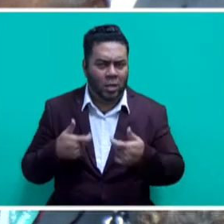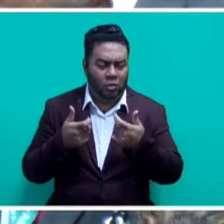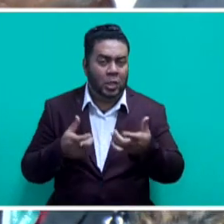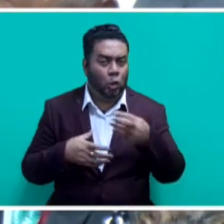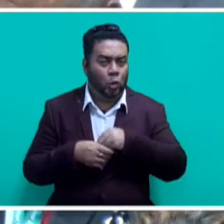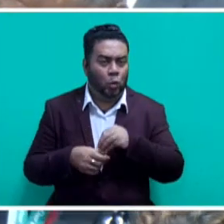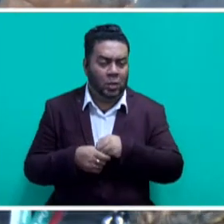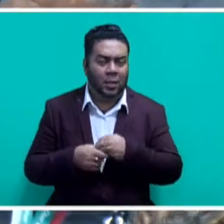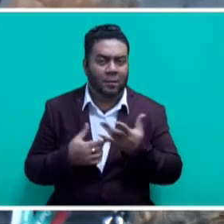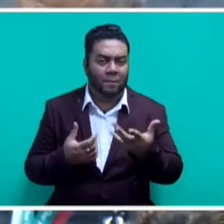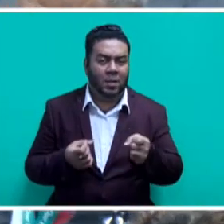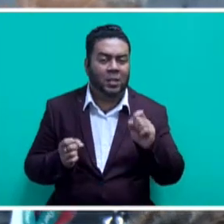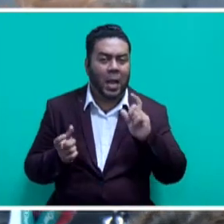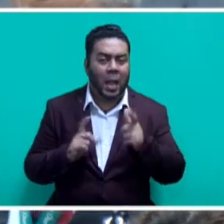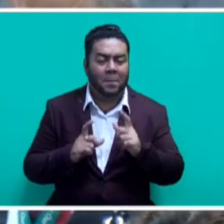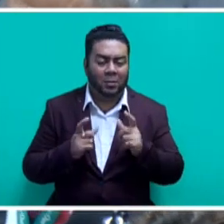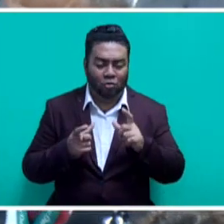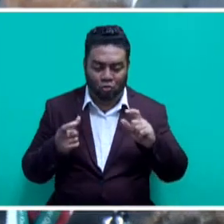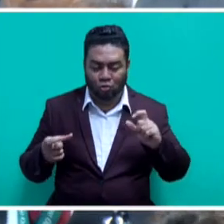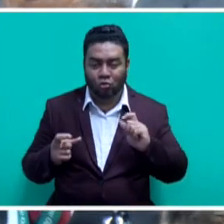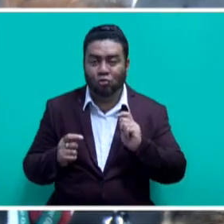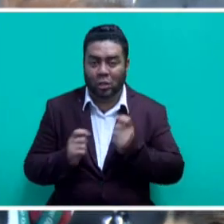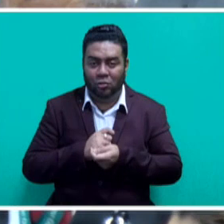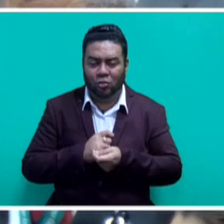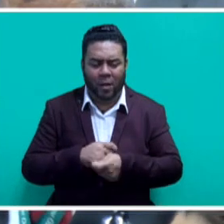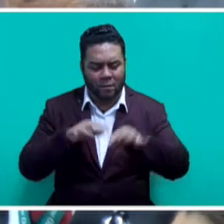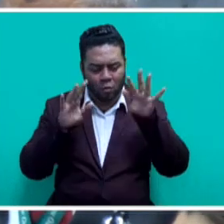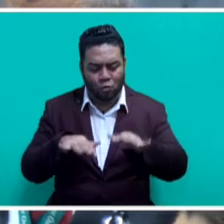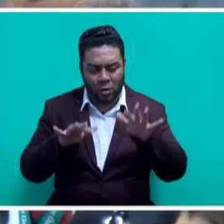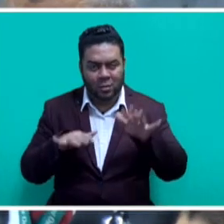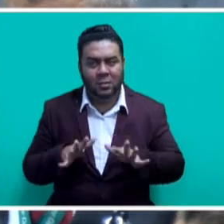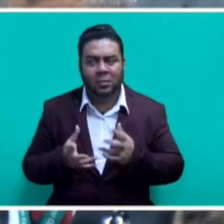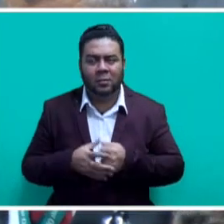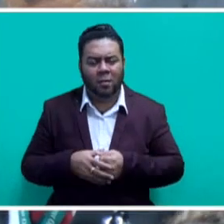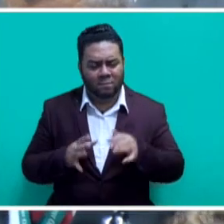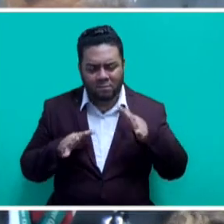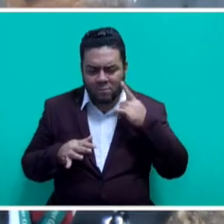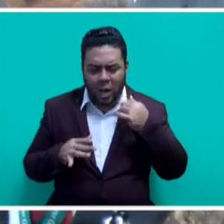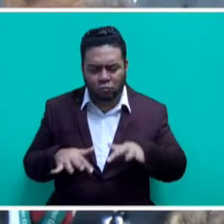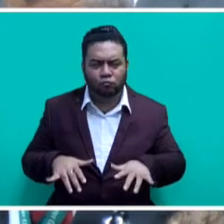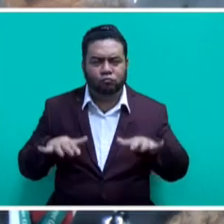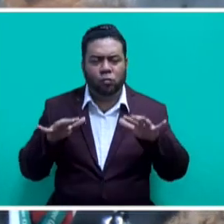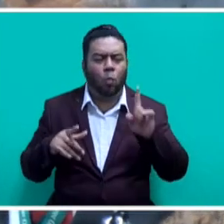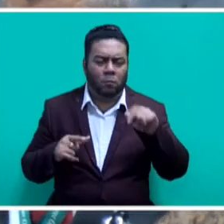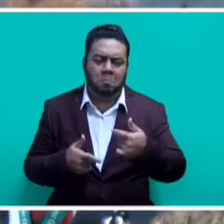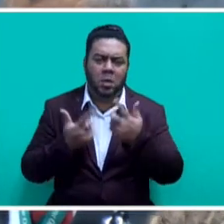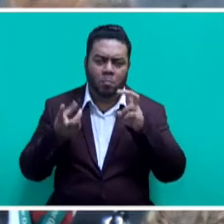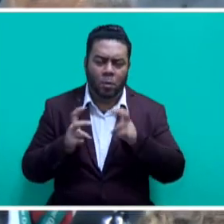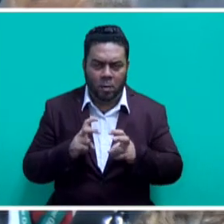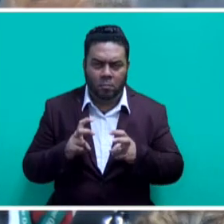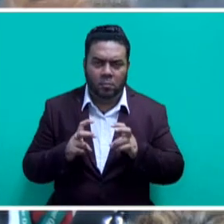including emerging impact of climate change. Frequent rain and flooding due to climate change has been one of the major problems for the